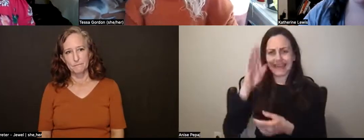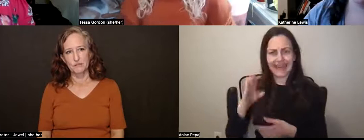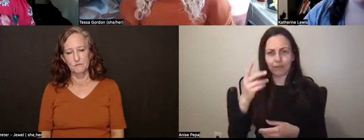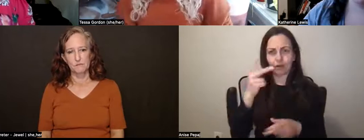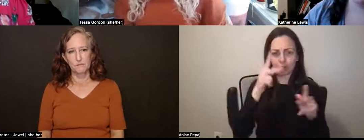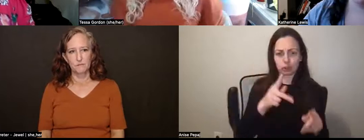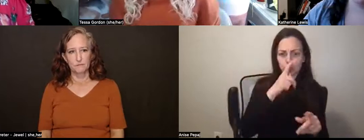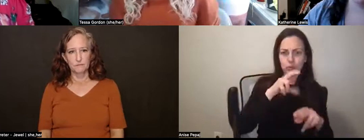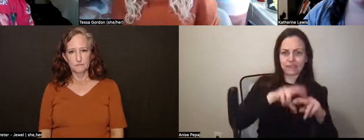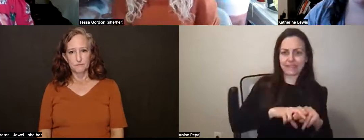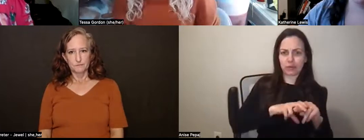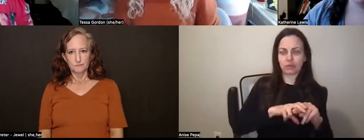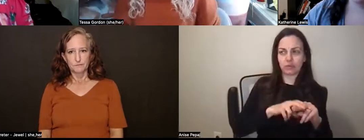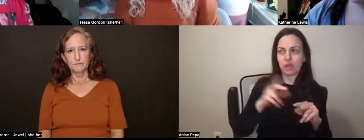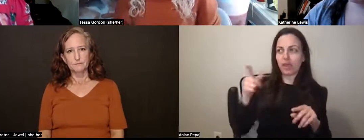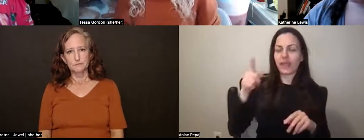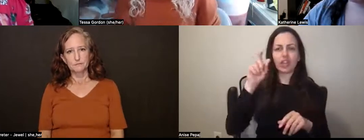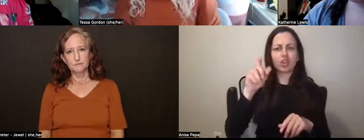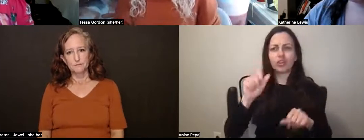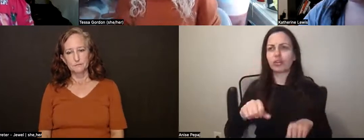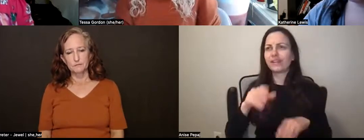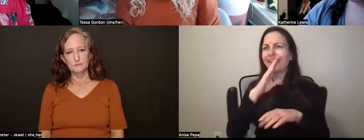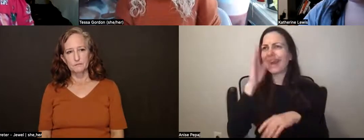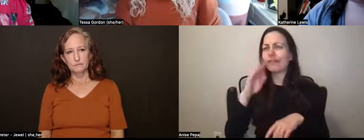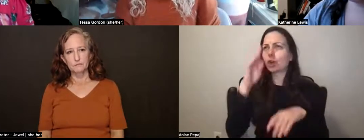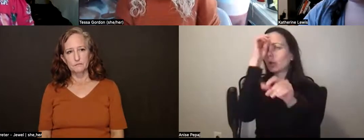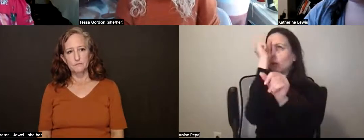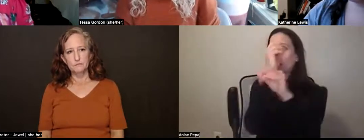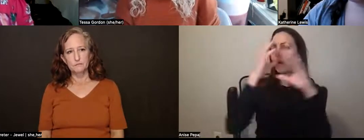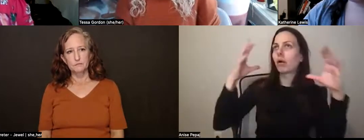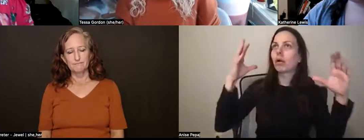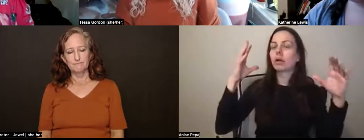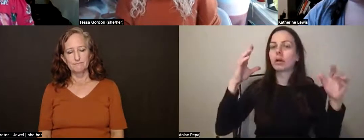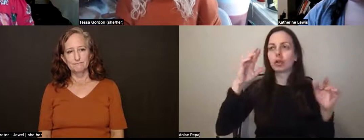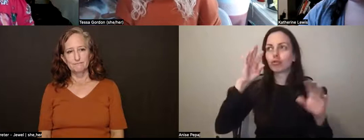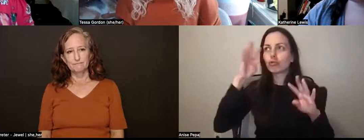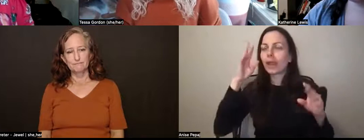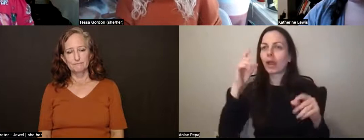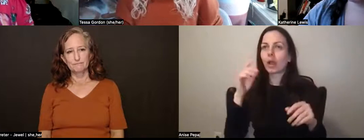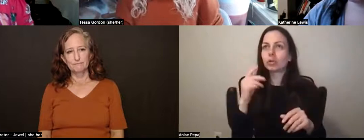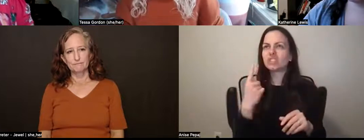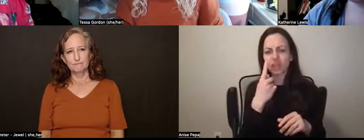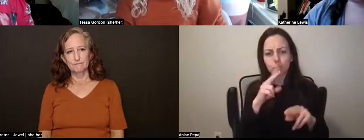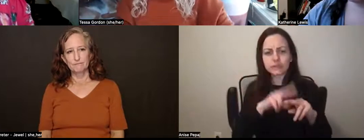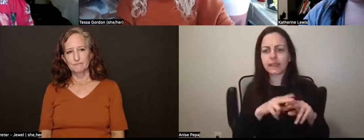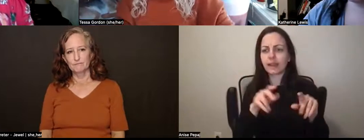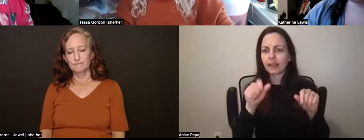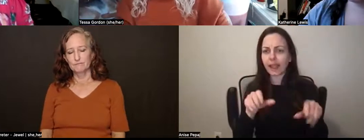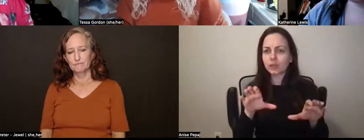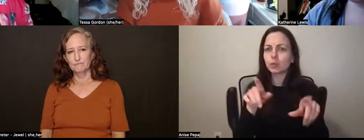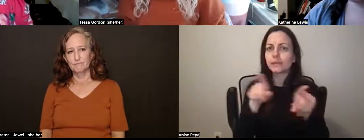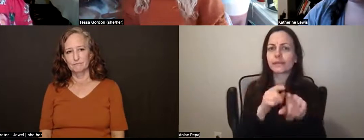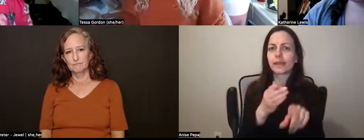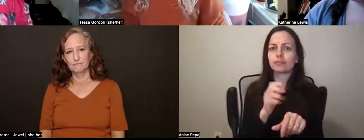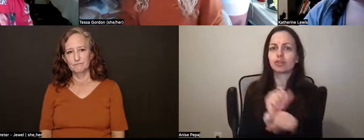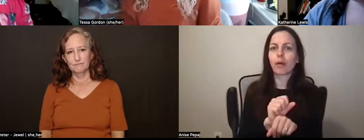And so they could never fathom, or creativity could never be brought to light to say someone sitting down could do the exact same job. It